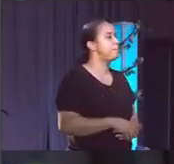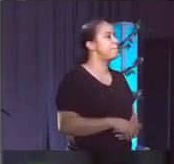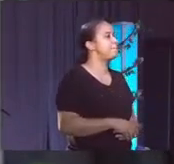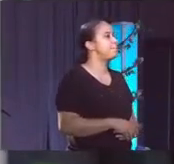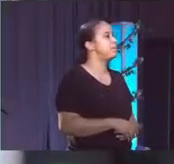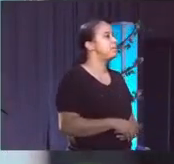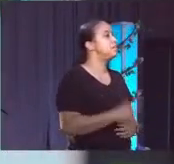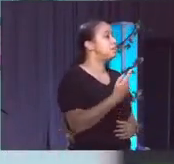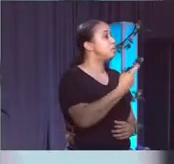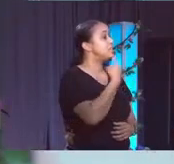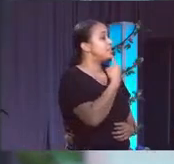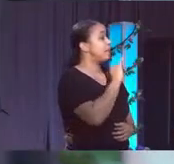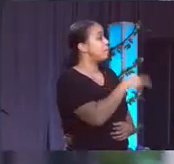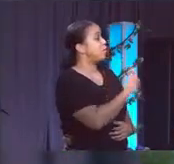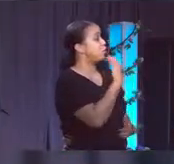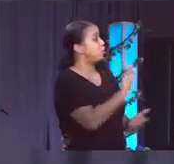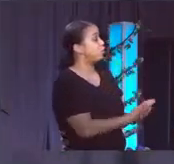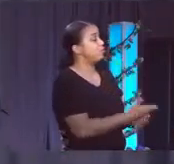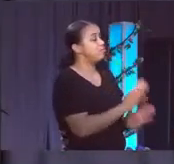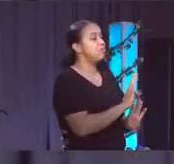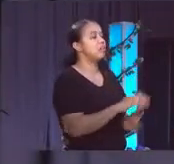Somebody said, that'd be good. All right.